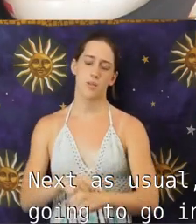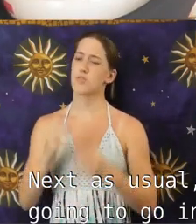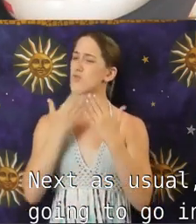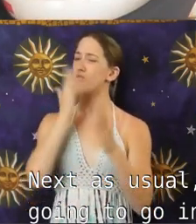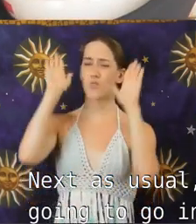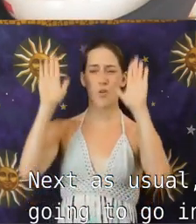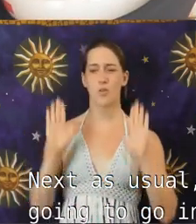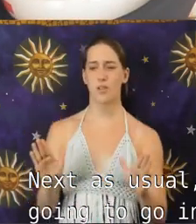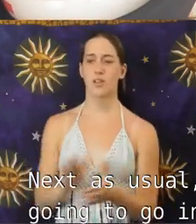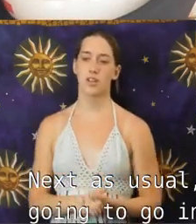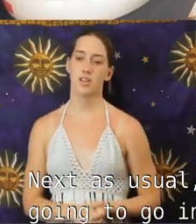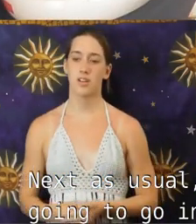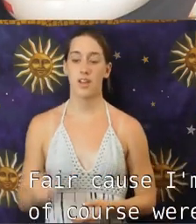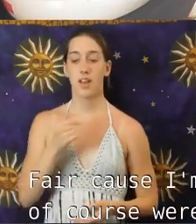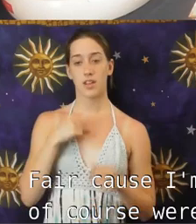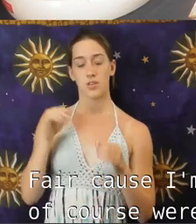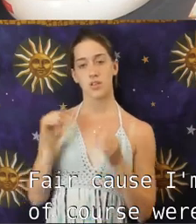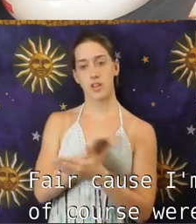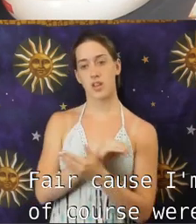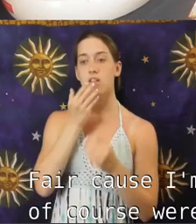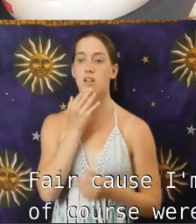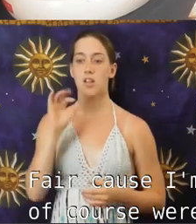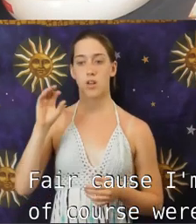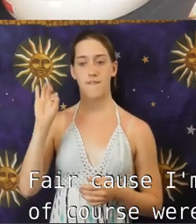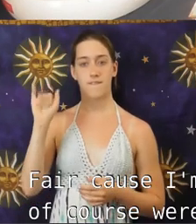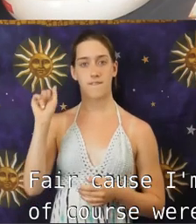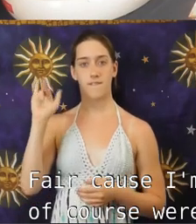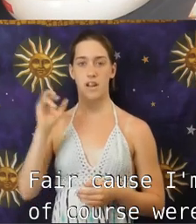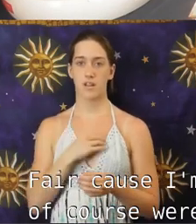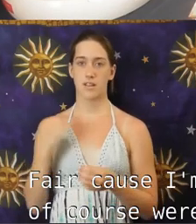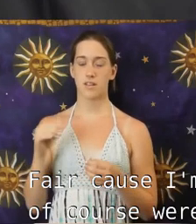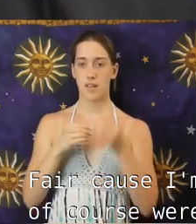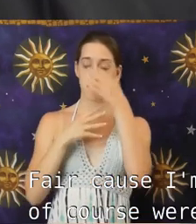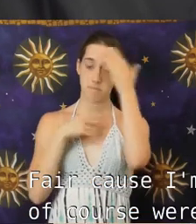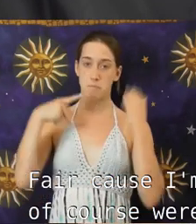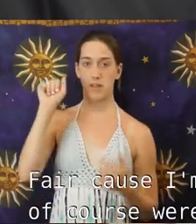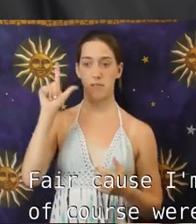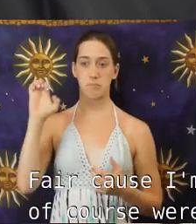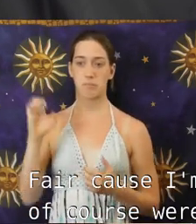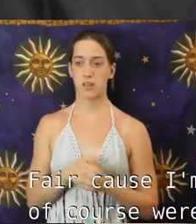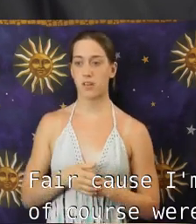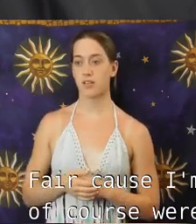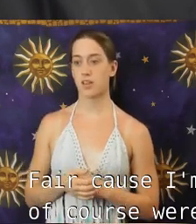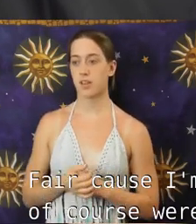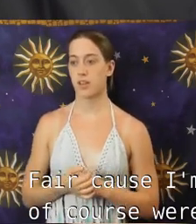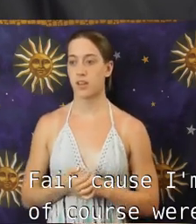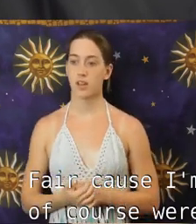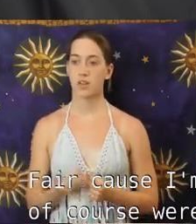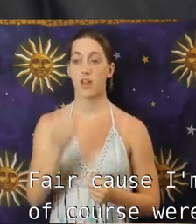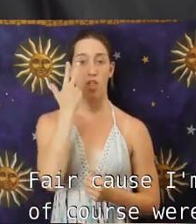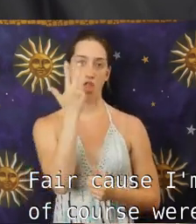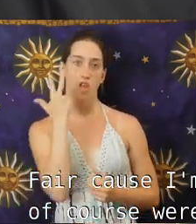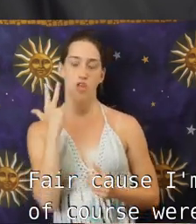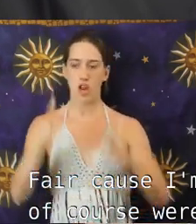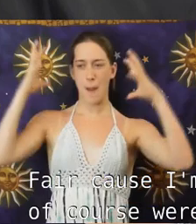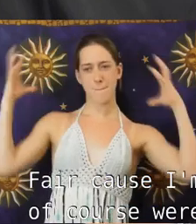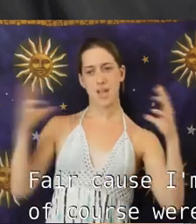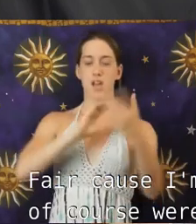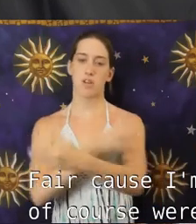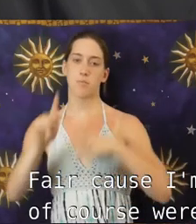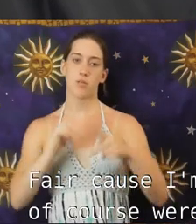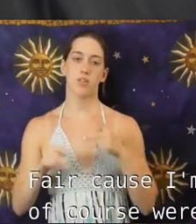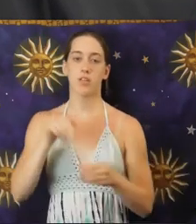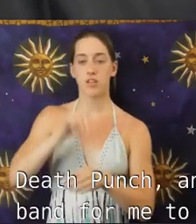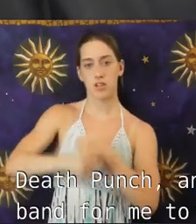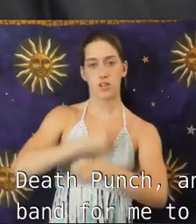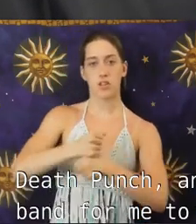Tarte Shape Tape. I use shade Fair because I'm pale. So the 3 main headliners this year were, of course, they were